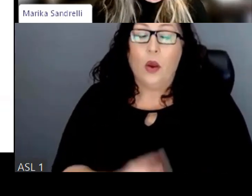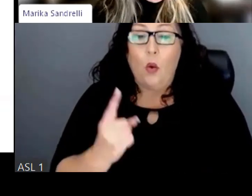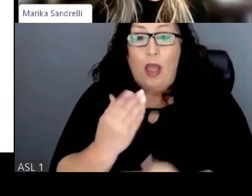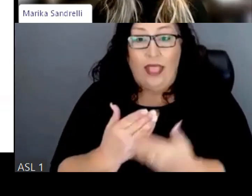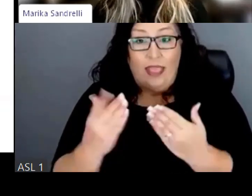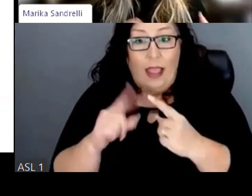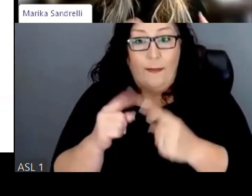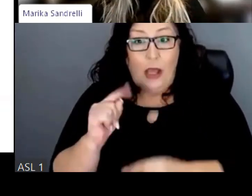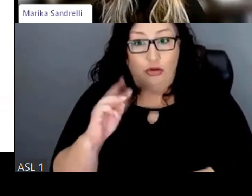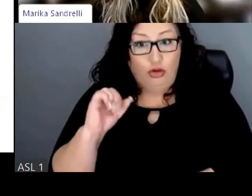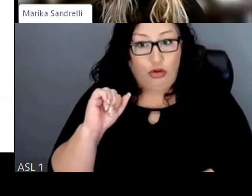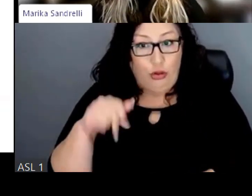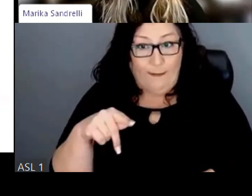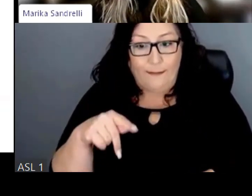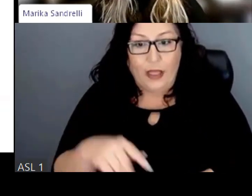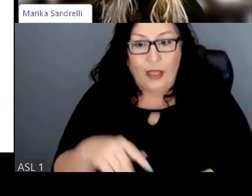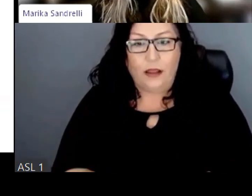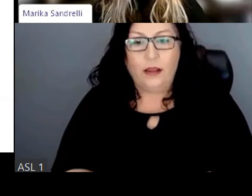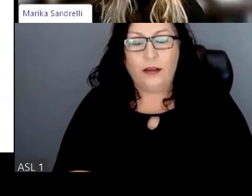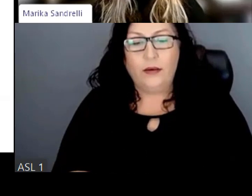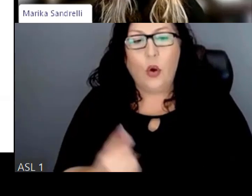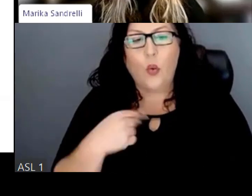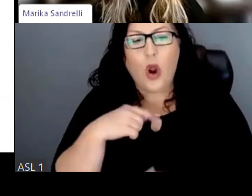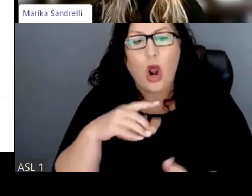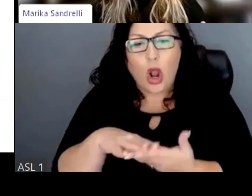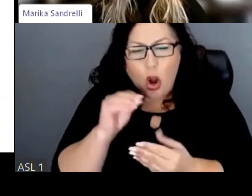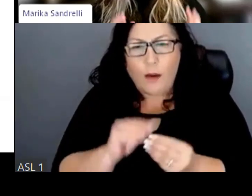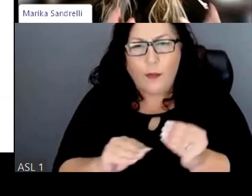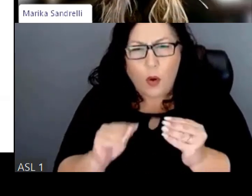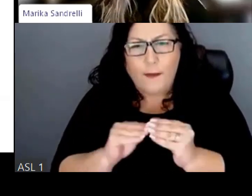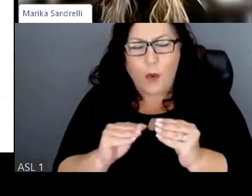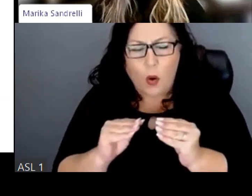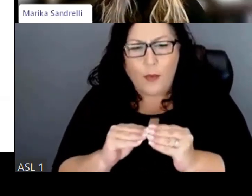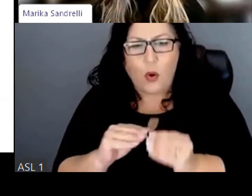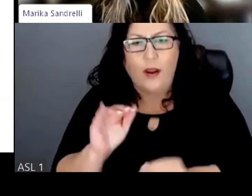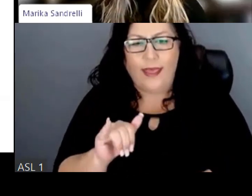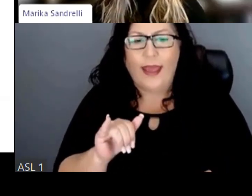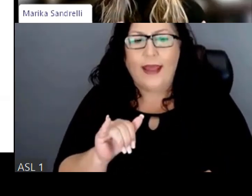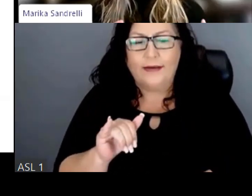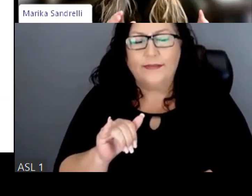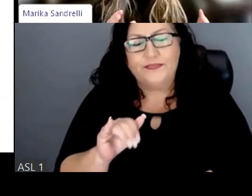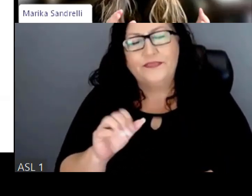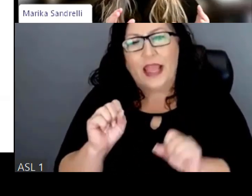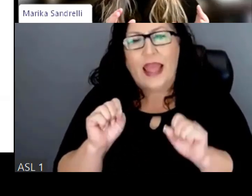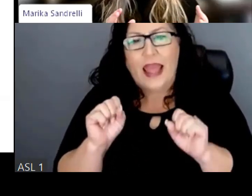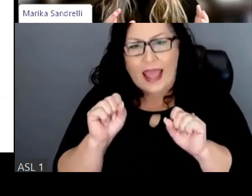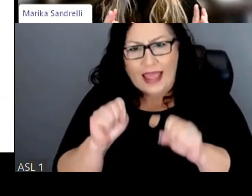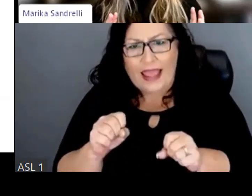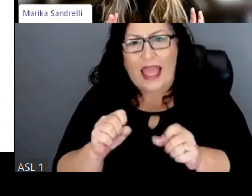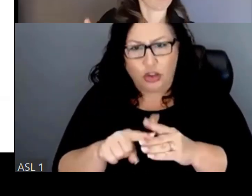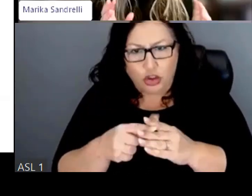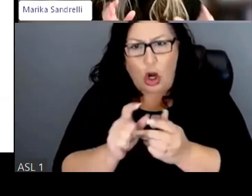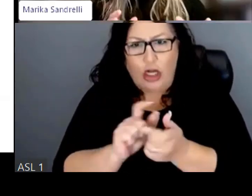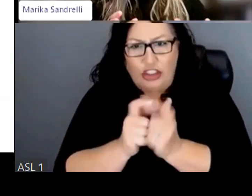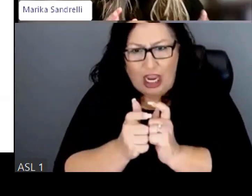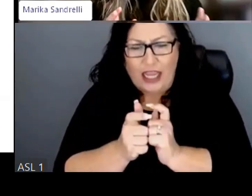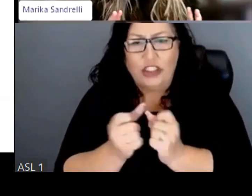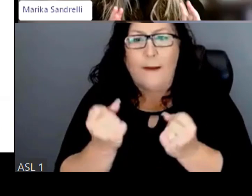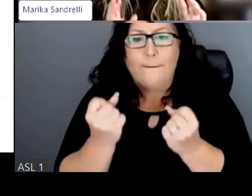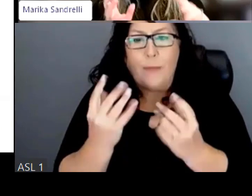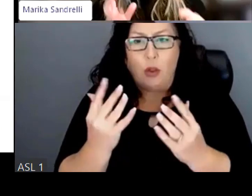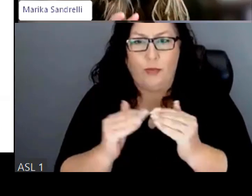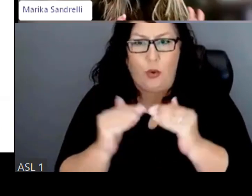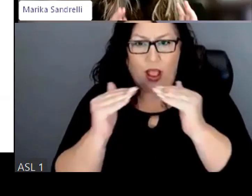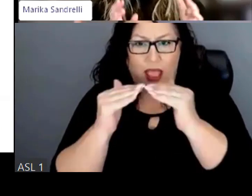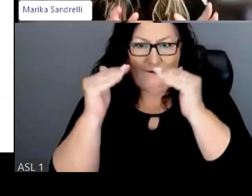So one thing about TRIP is that we're learning more and more that it can ignite change